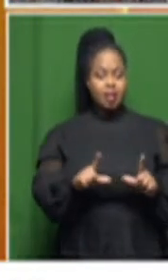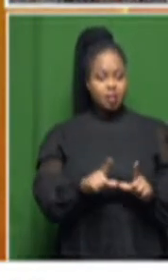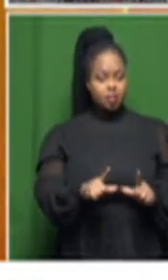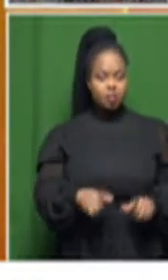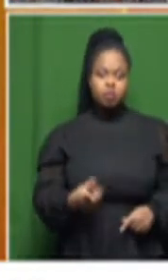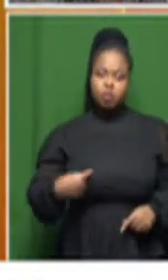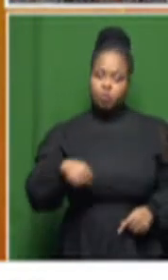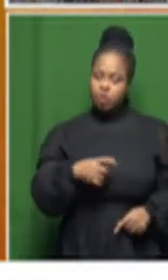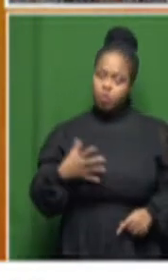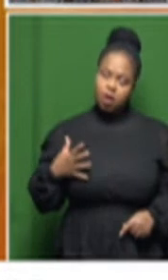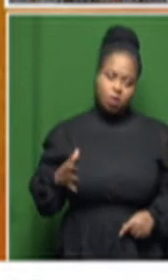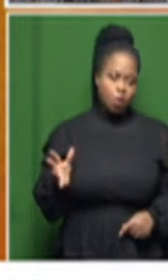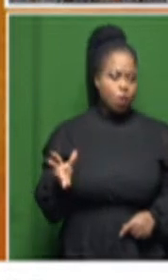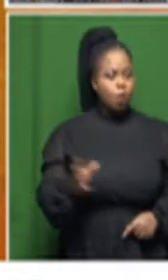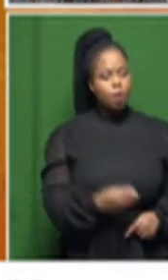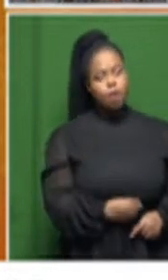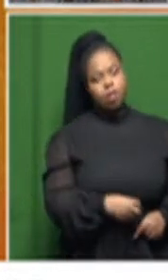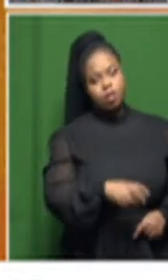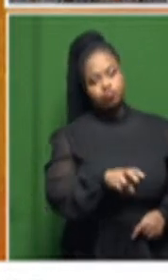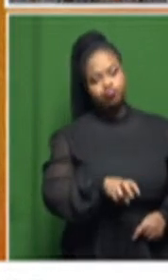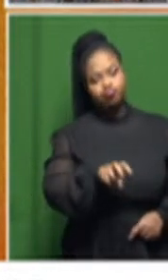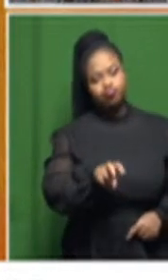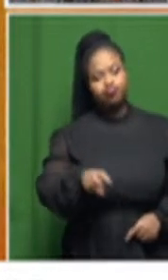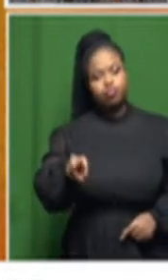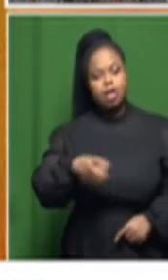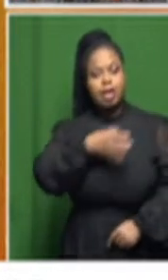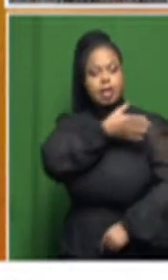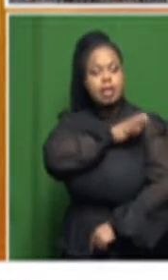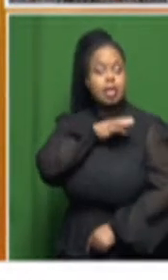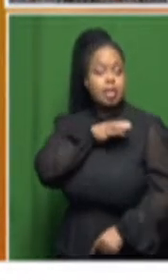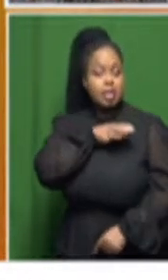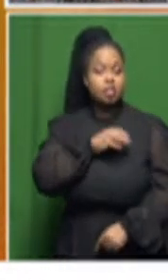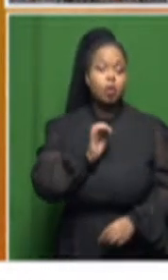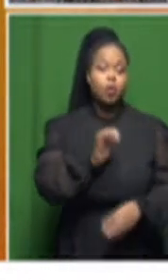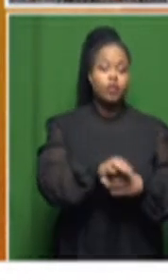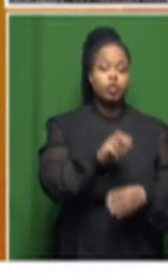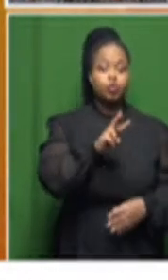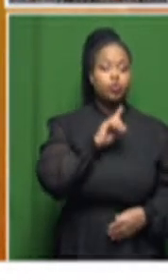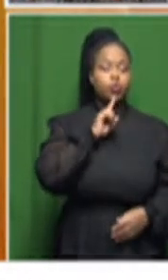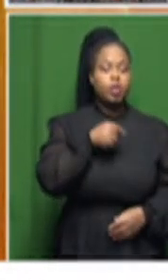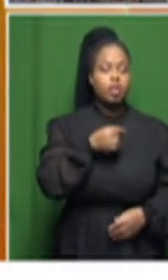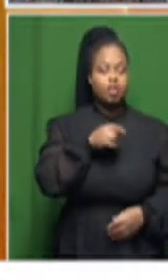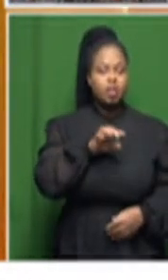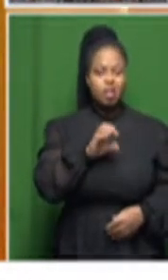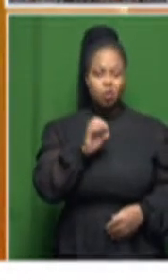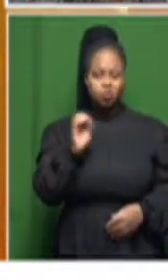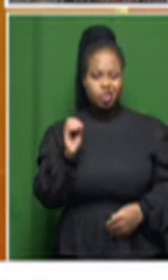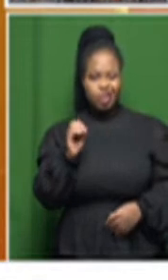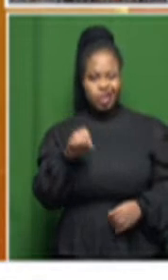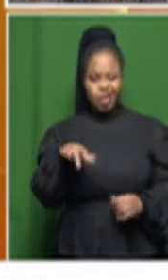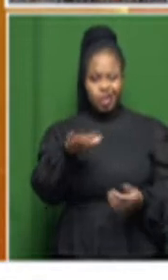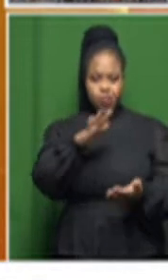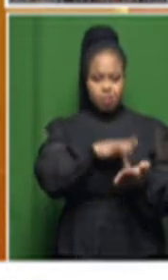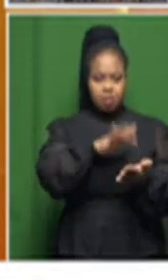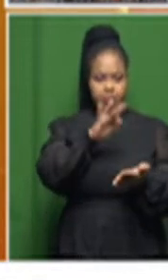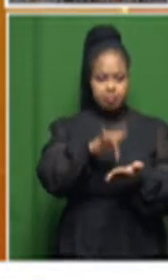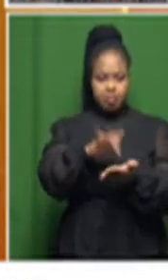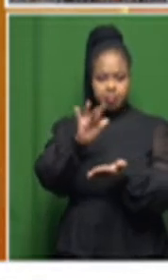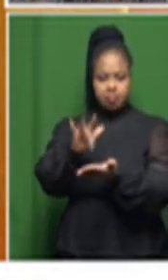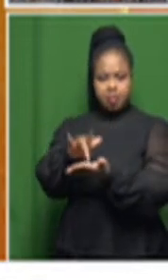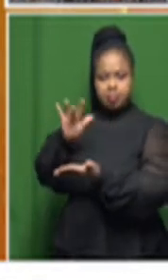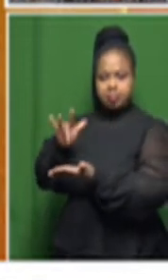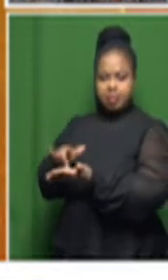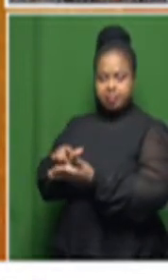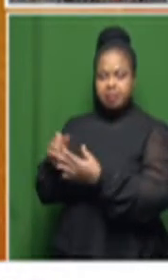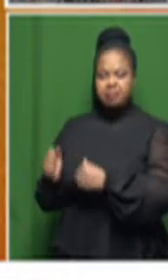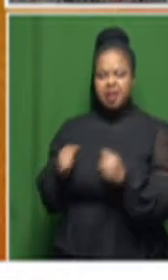our mobile clinics with their over 2,000 fixed visiting points to become fixed outreach so that